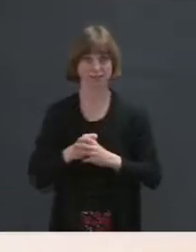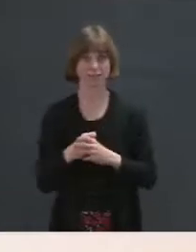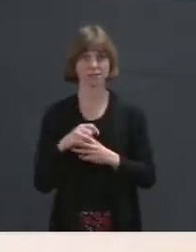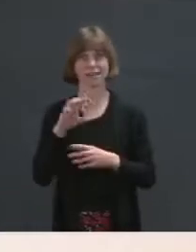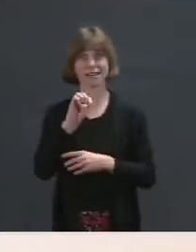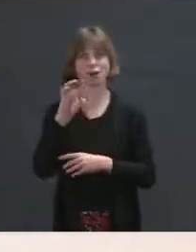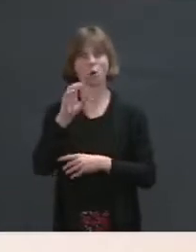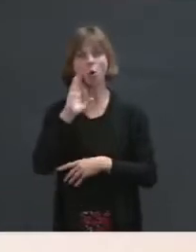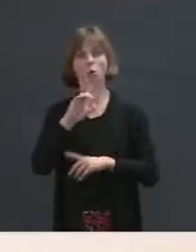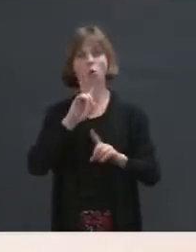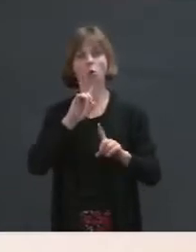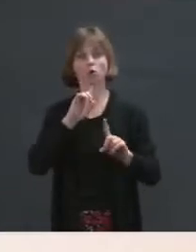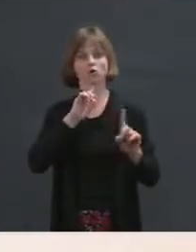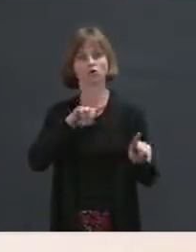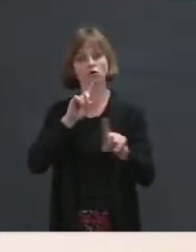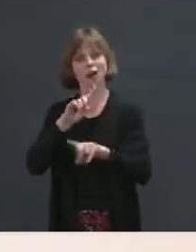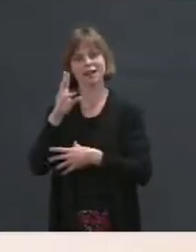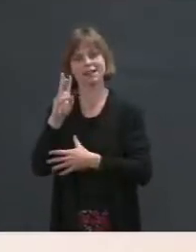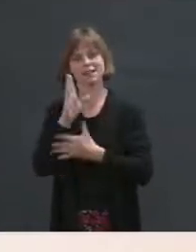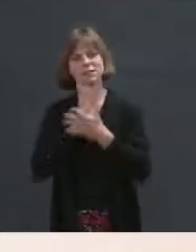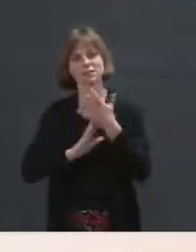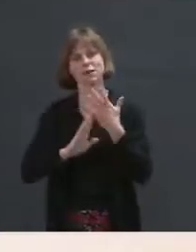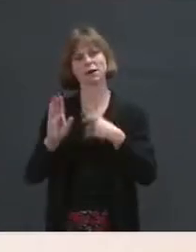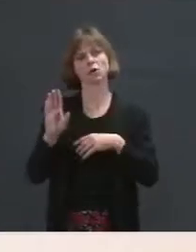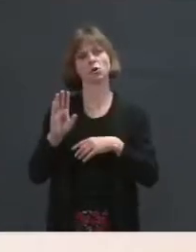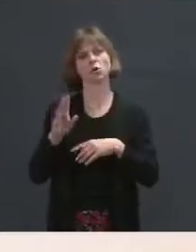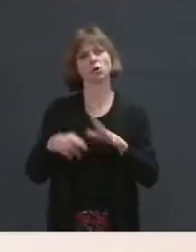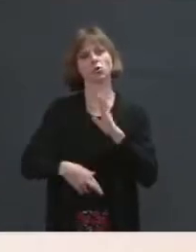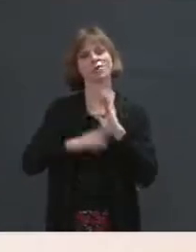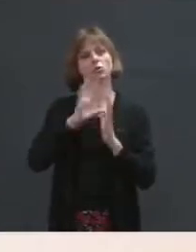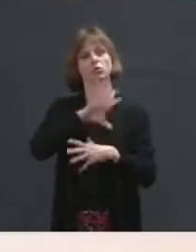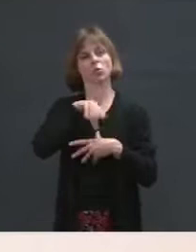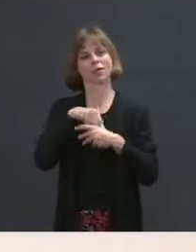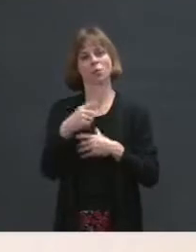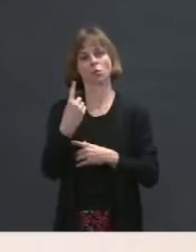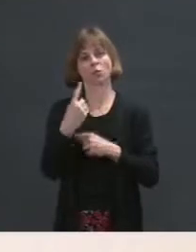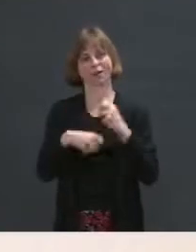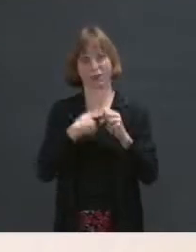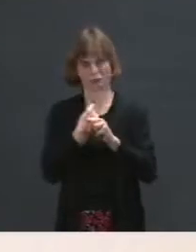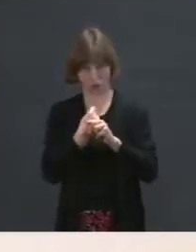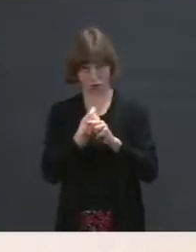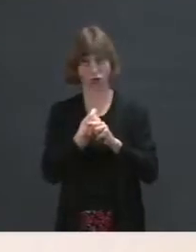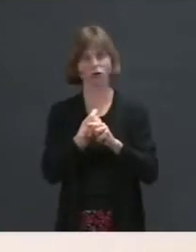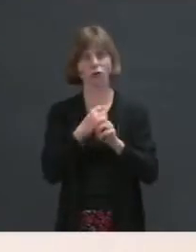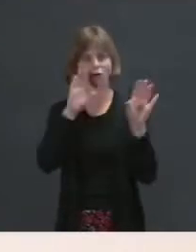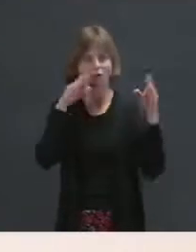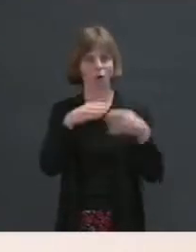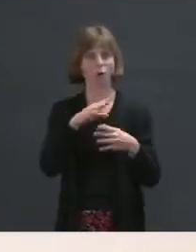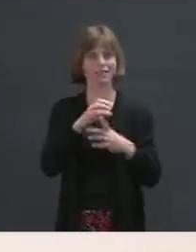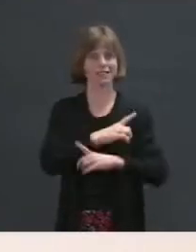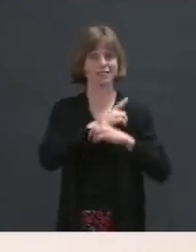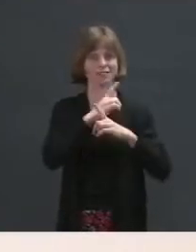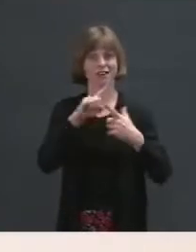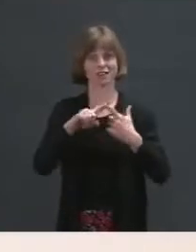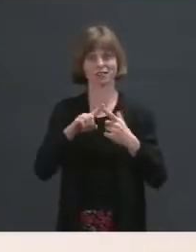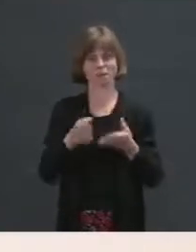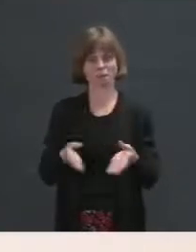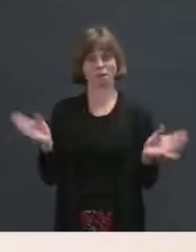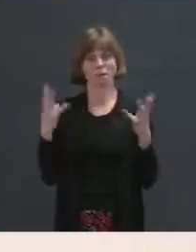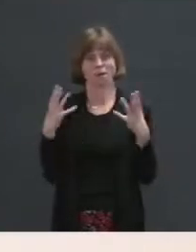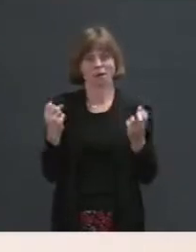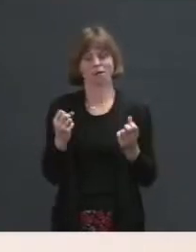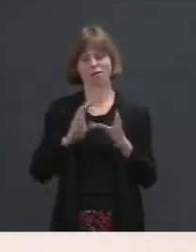6 sector-specific reviews to be completed within 1 year of today to be focused on defense, public health and biological